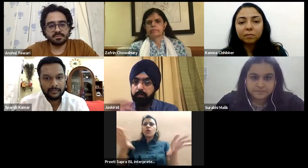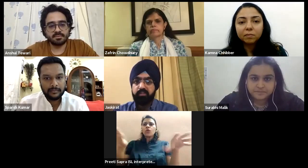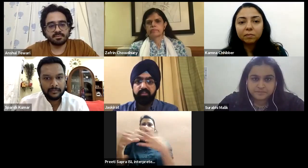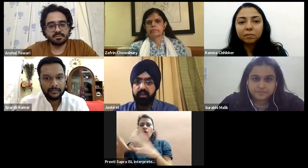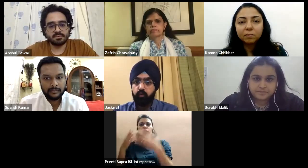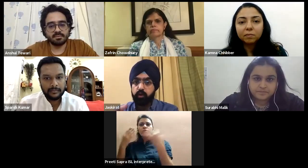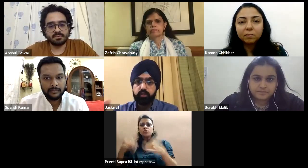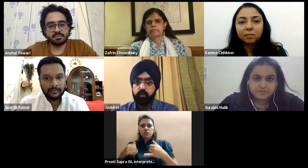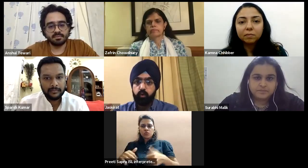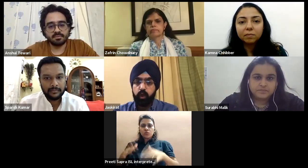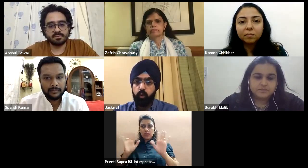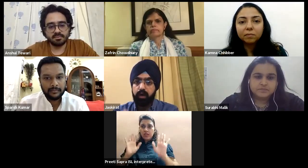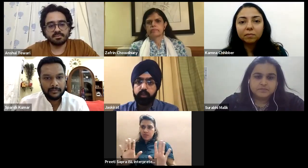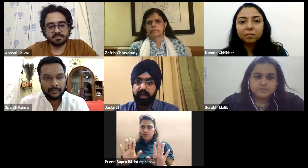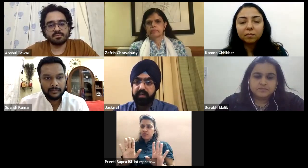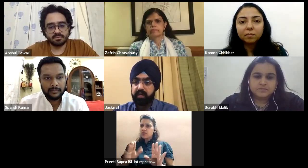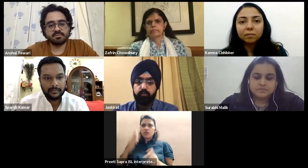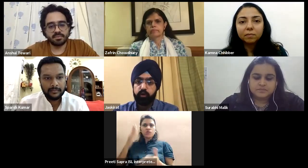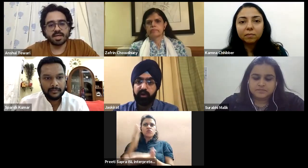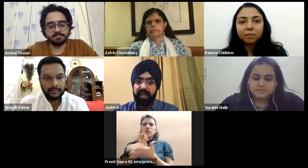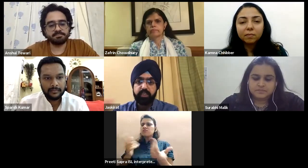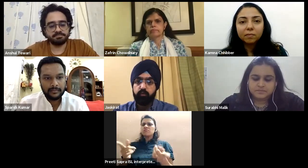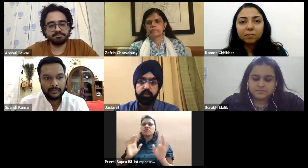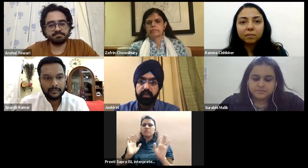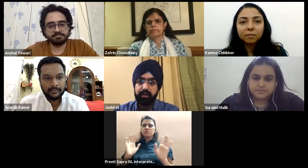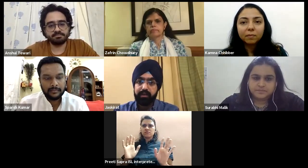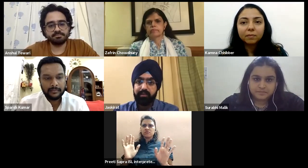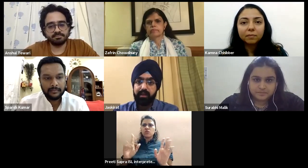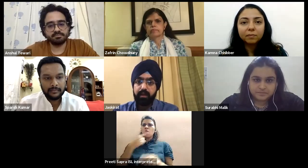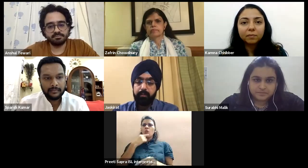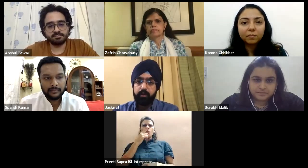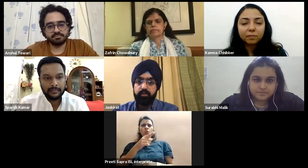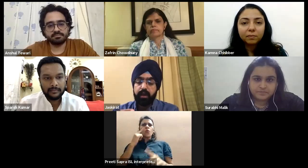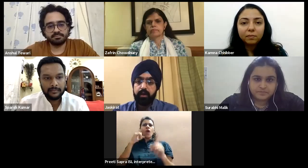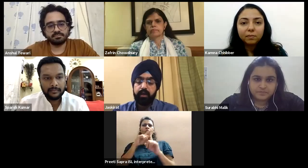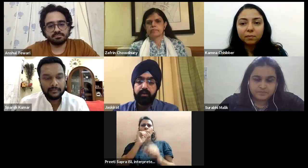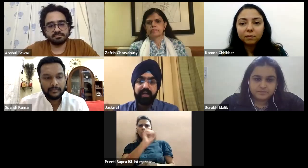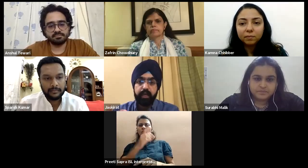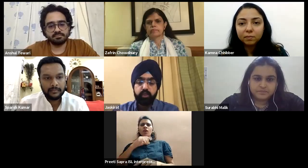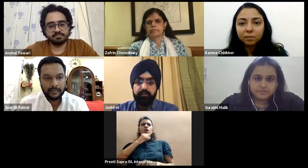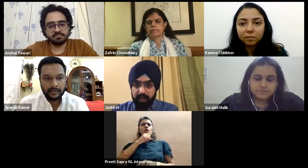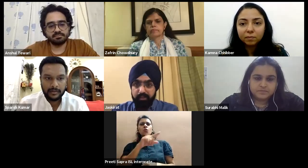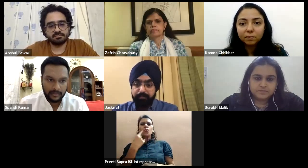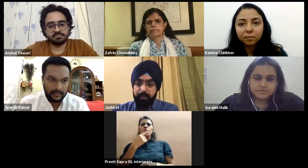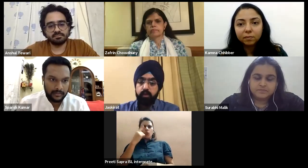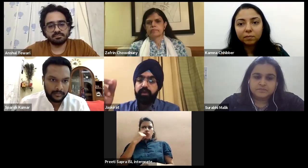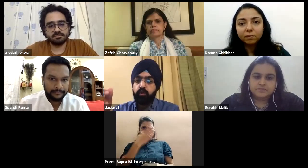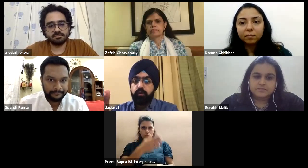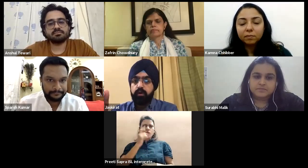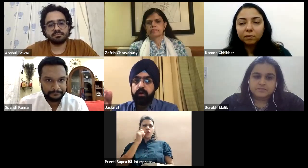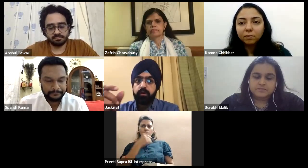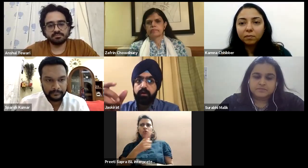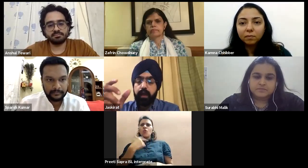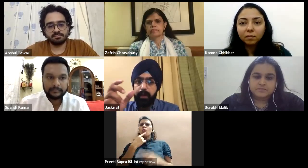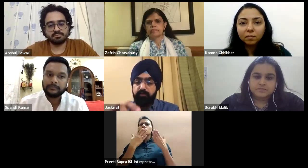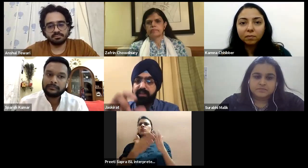that storm hits you, the storm doesn't see who you are, what your identity is, what your age is, or what your gender is, because it will hit you nevertheless.